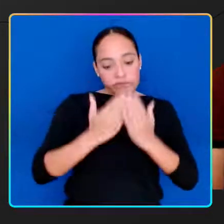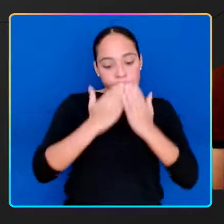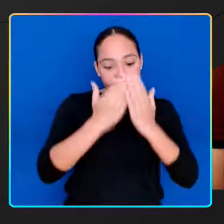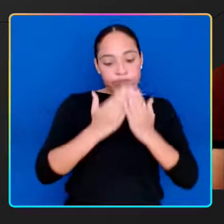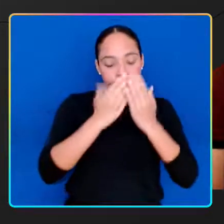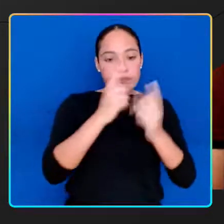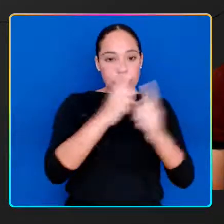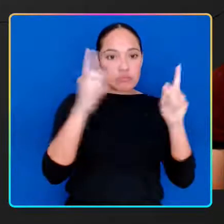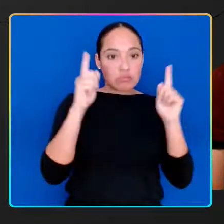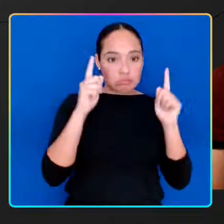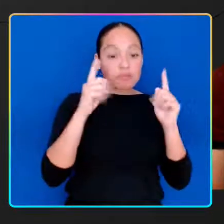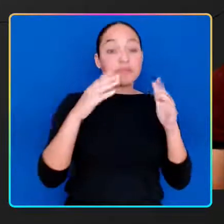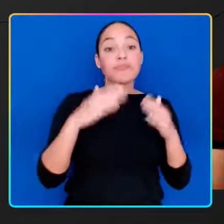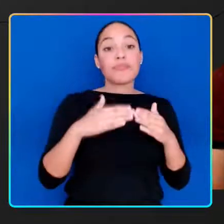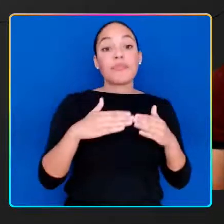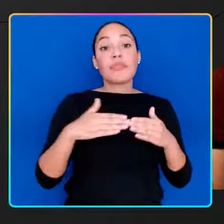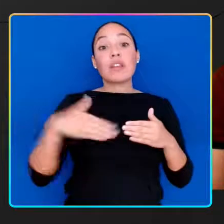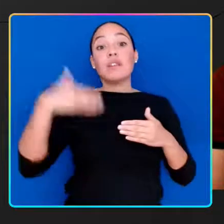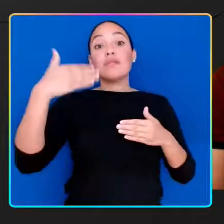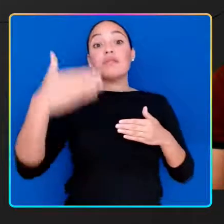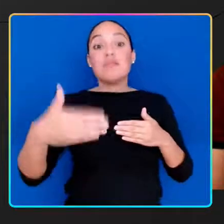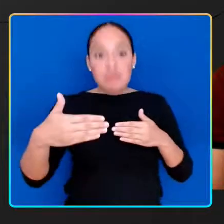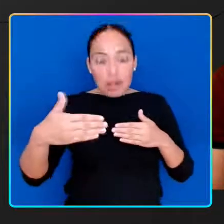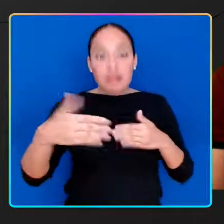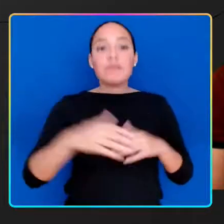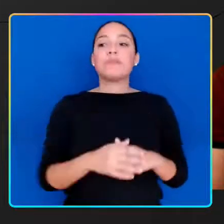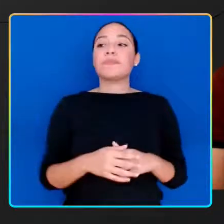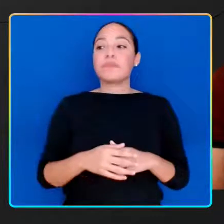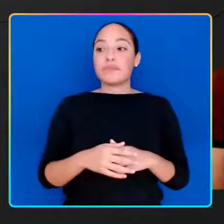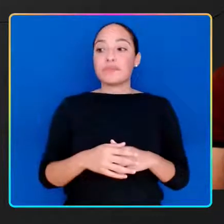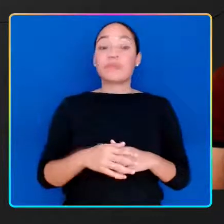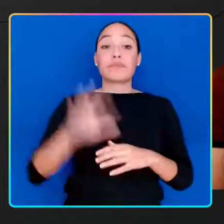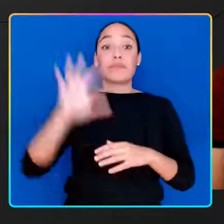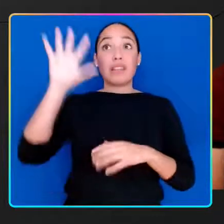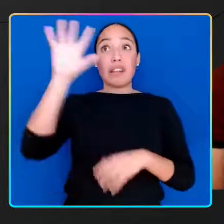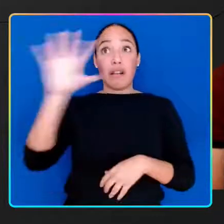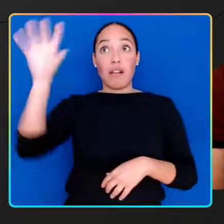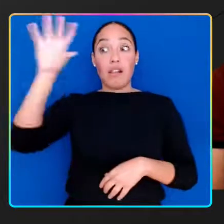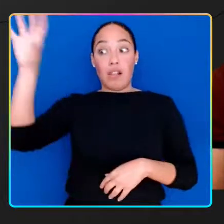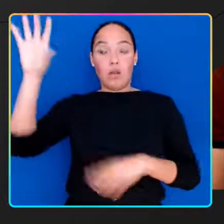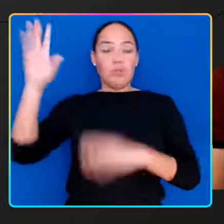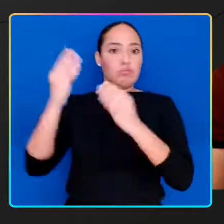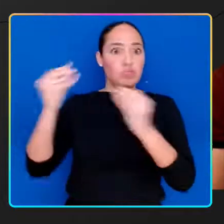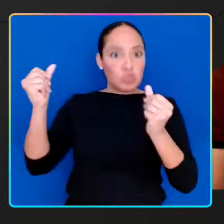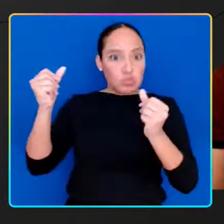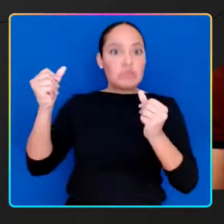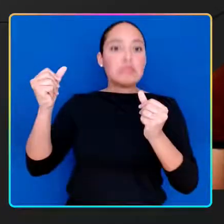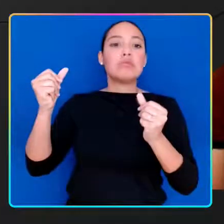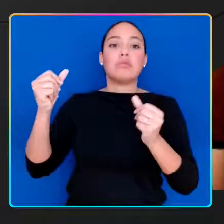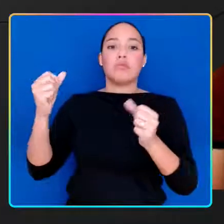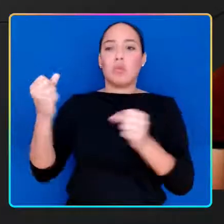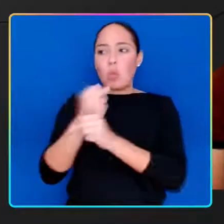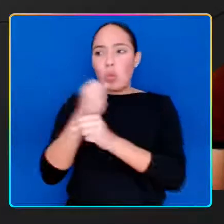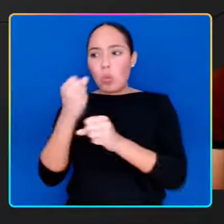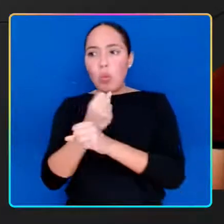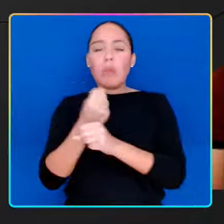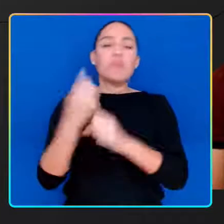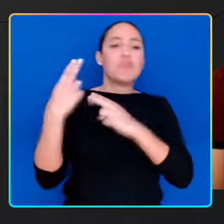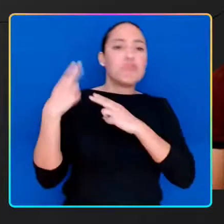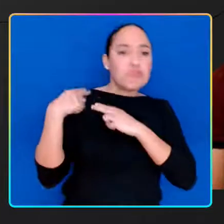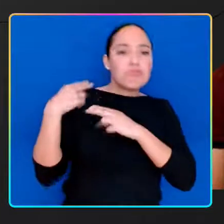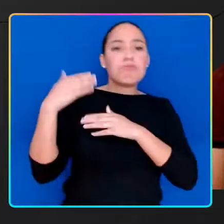from embedded devices to cloud solution, passing by desktop application, system application, and mobile